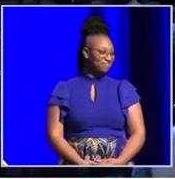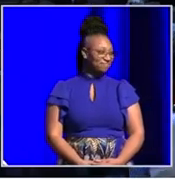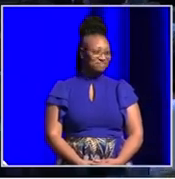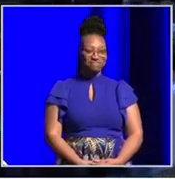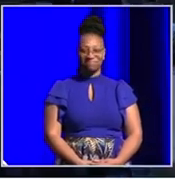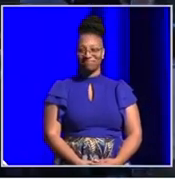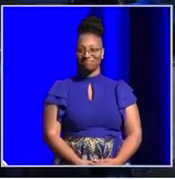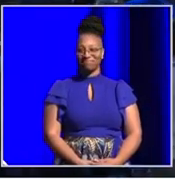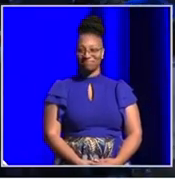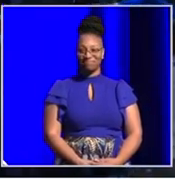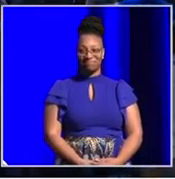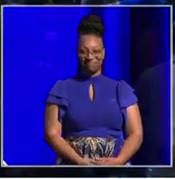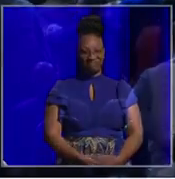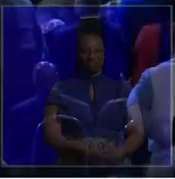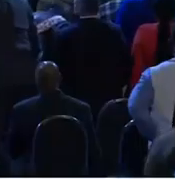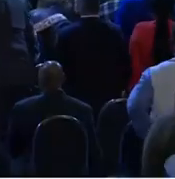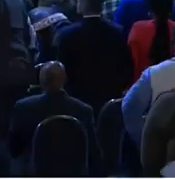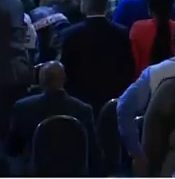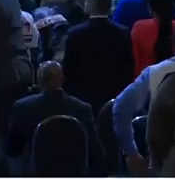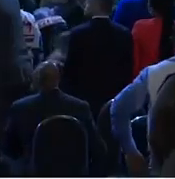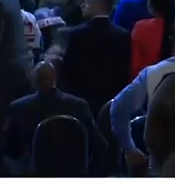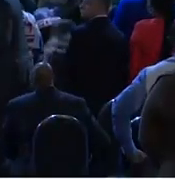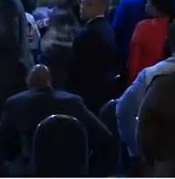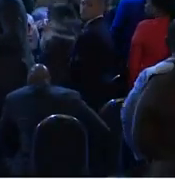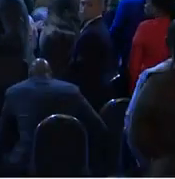happen. Good for you.